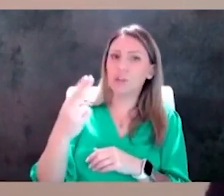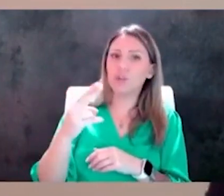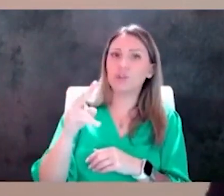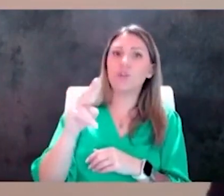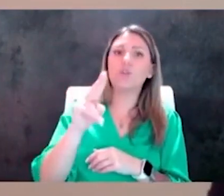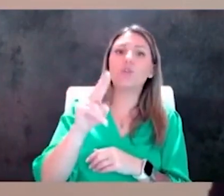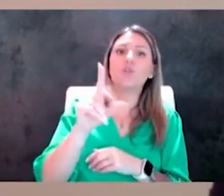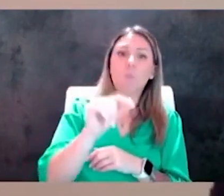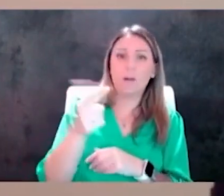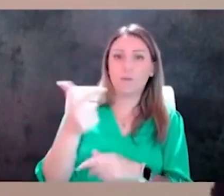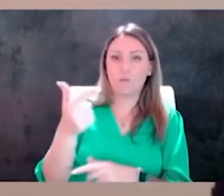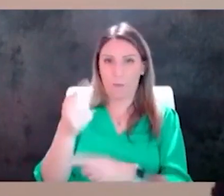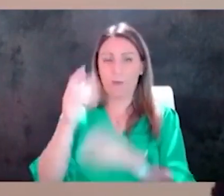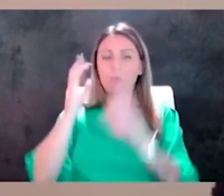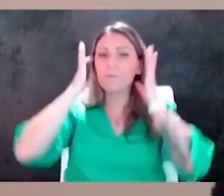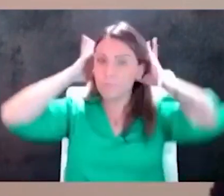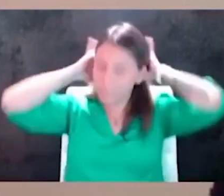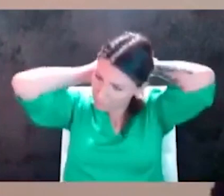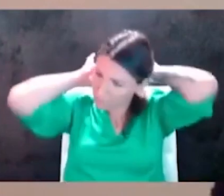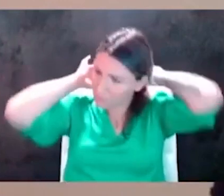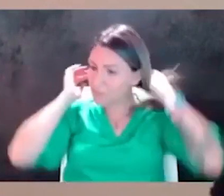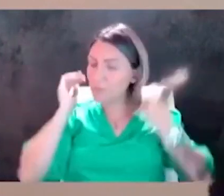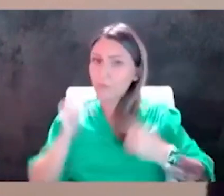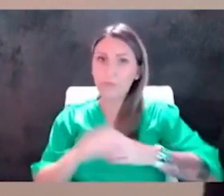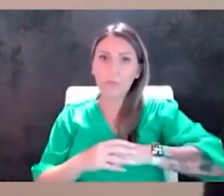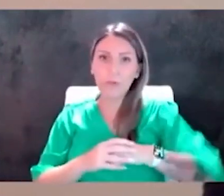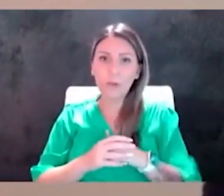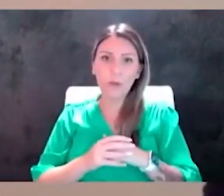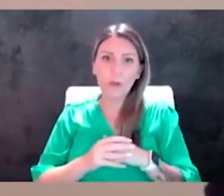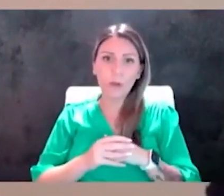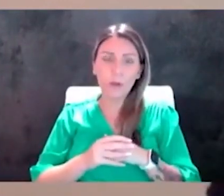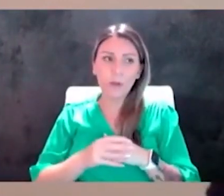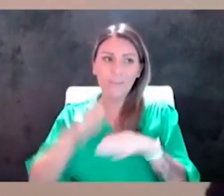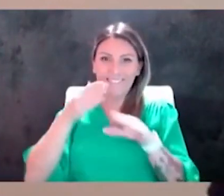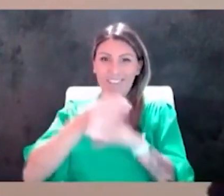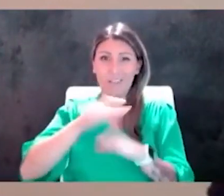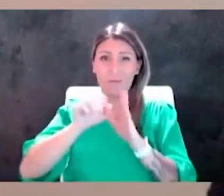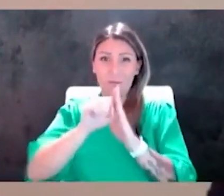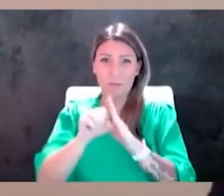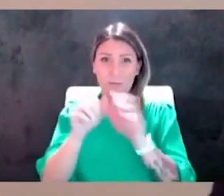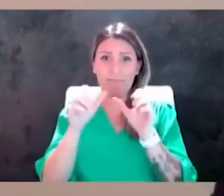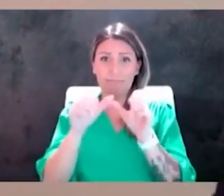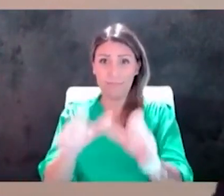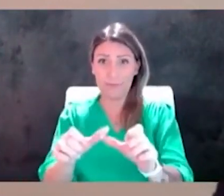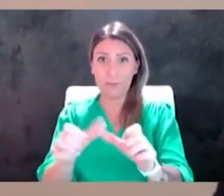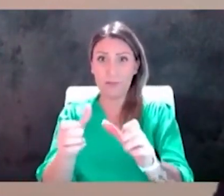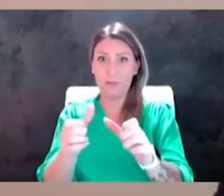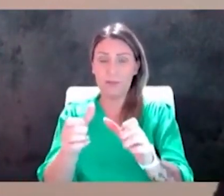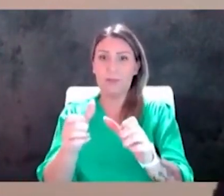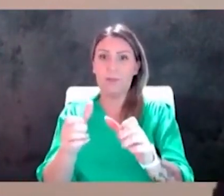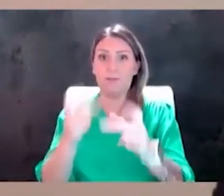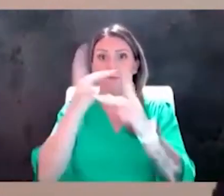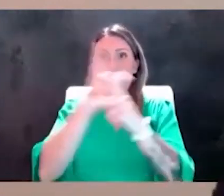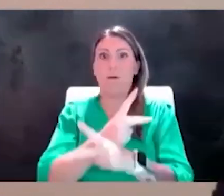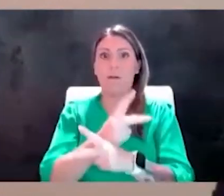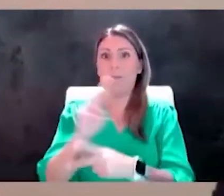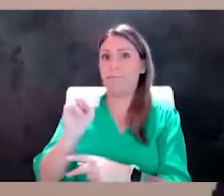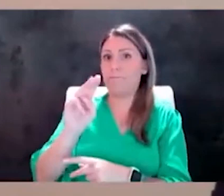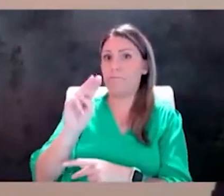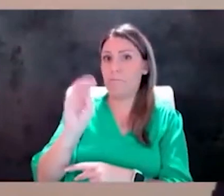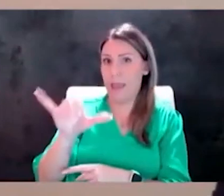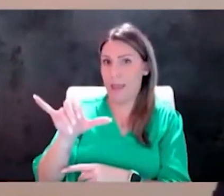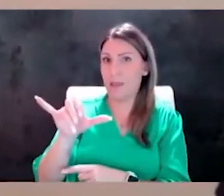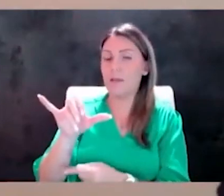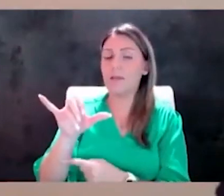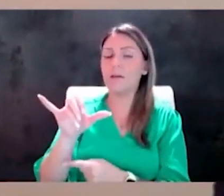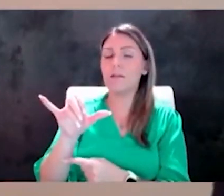And then after my symptoms kind of continued to escalate in May, when I